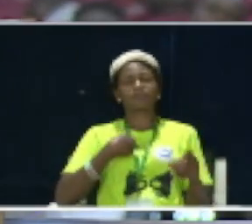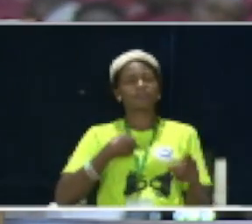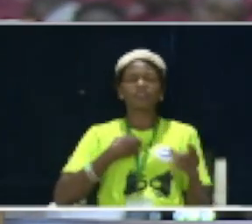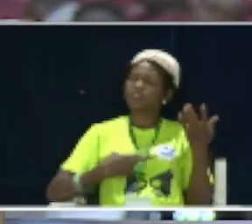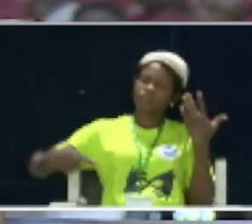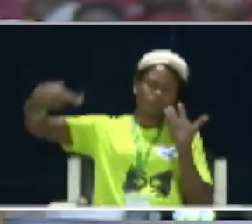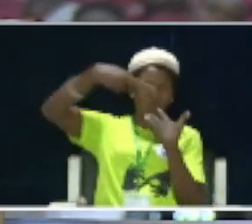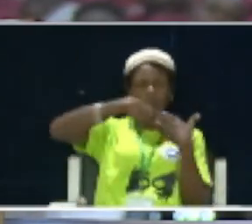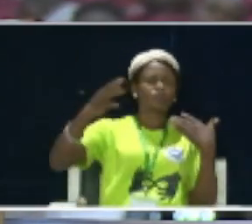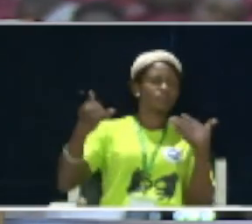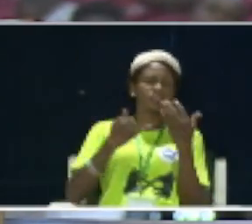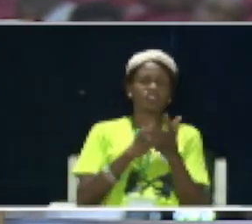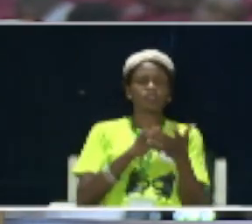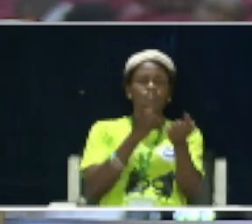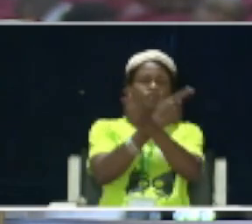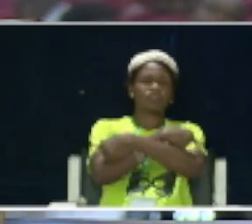restore it today.